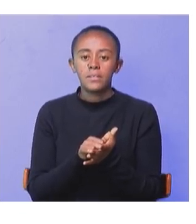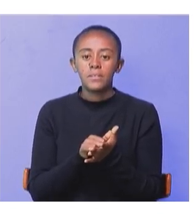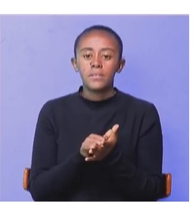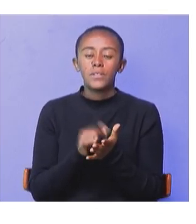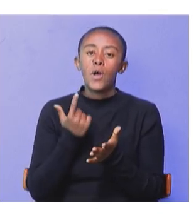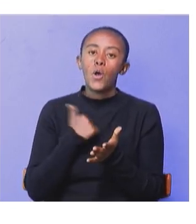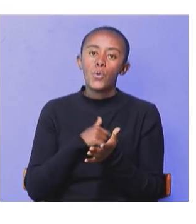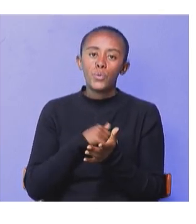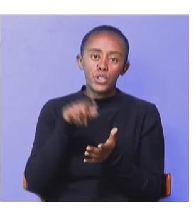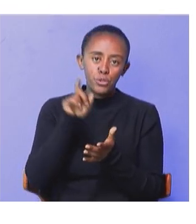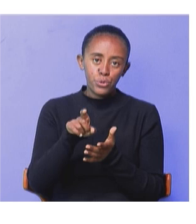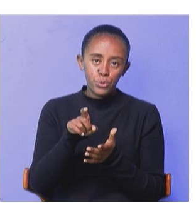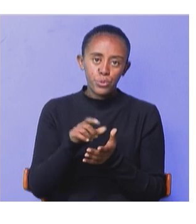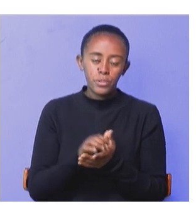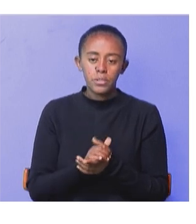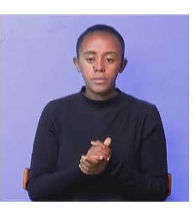we should